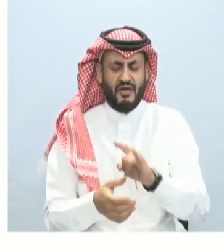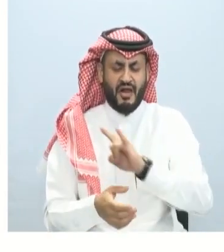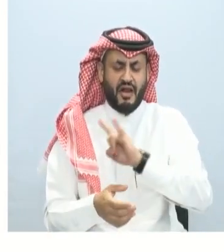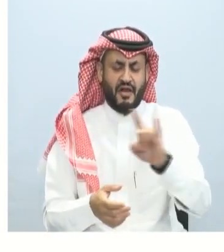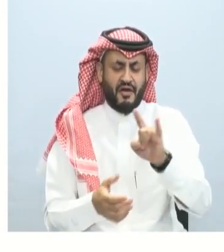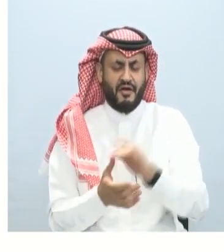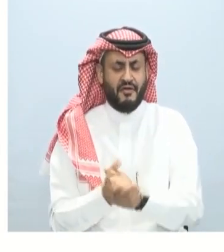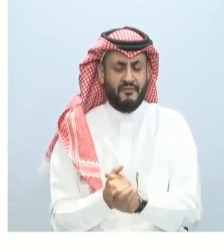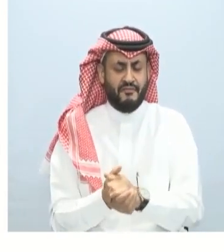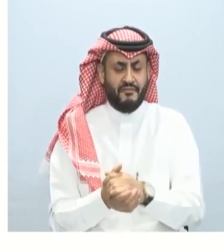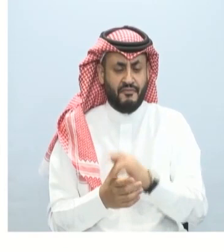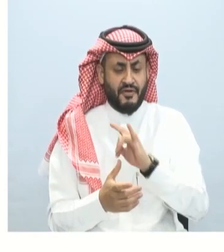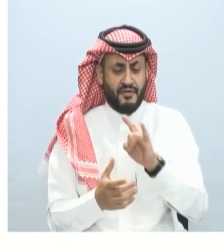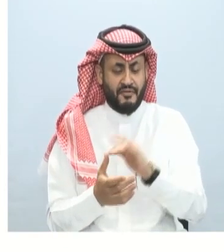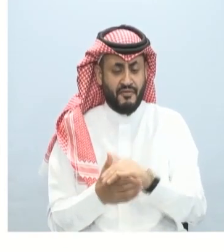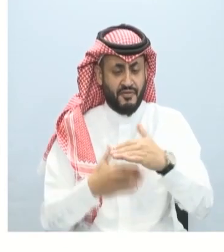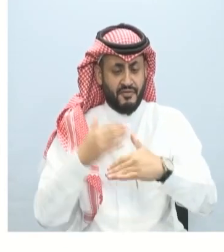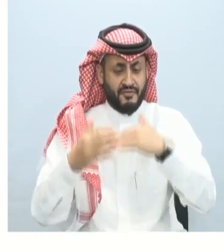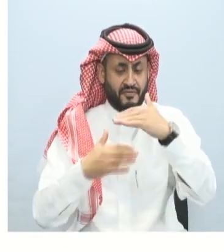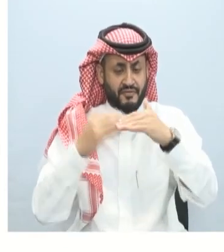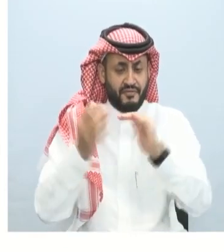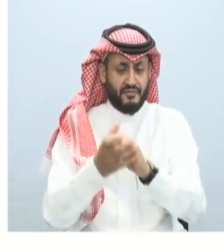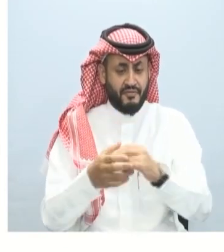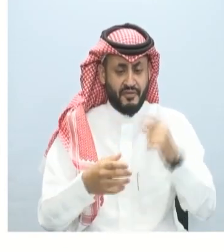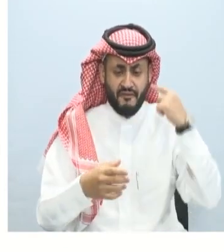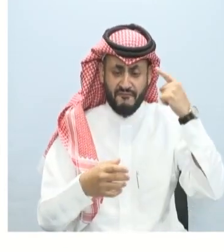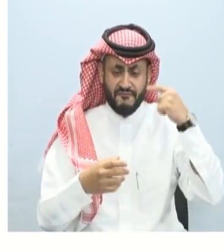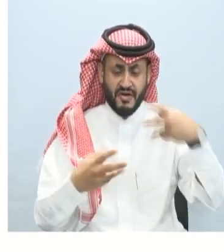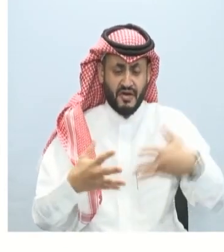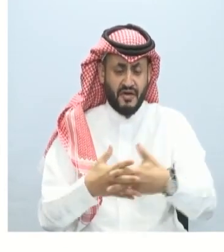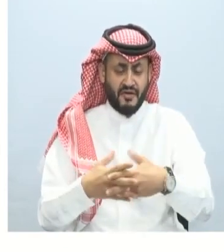think that engineers will have developed a computer capable of thought.